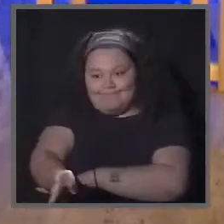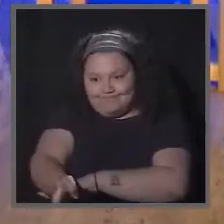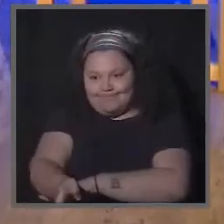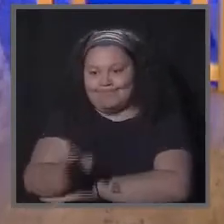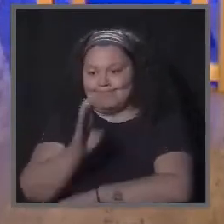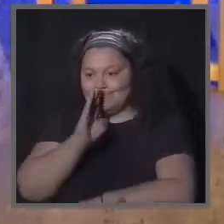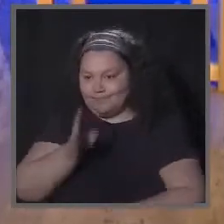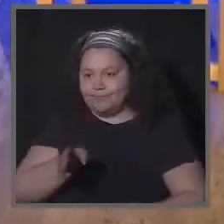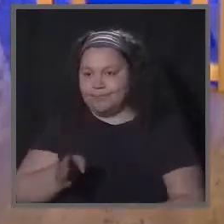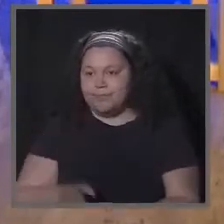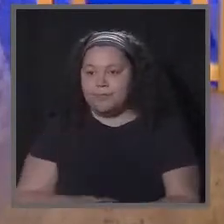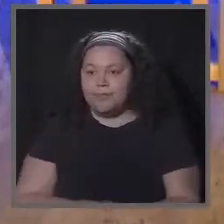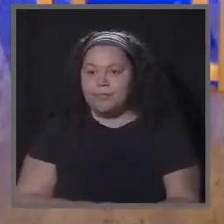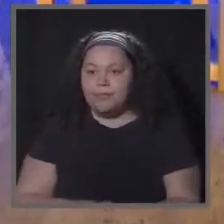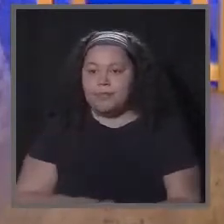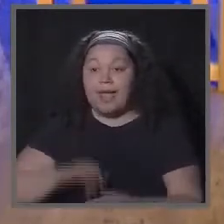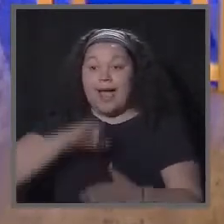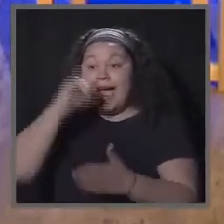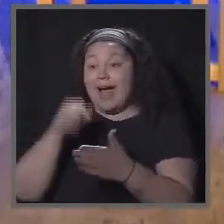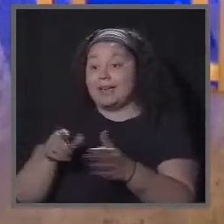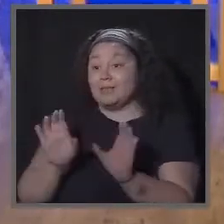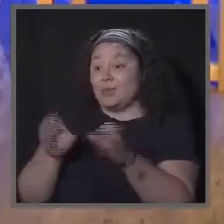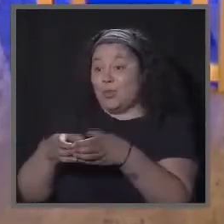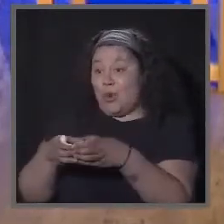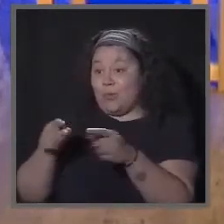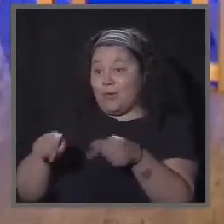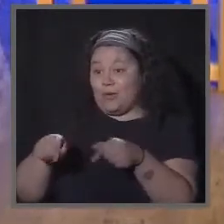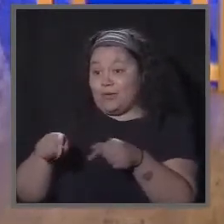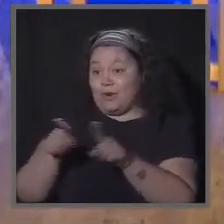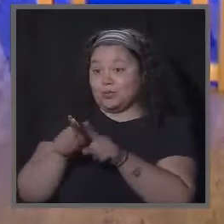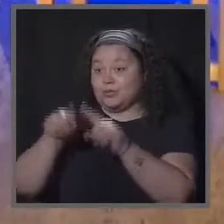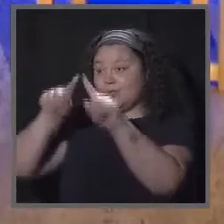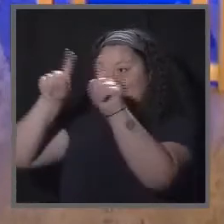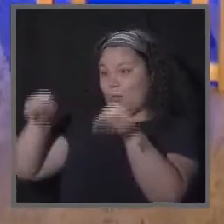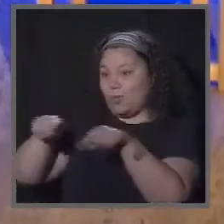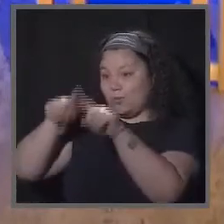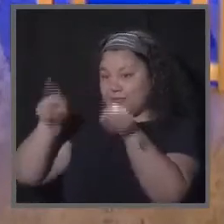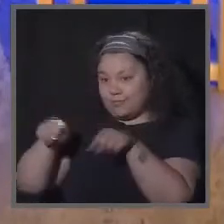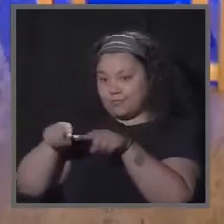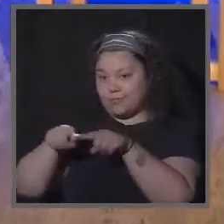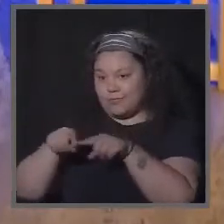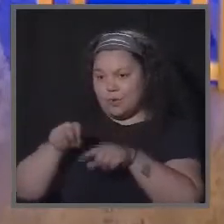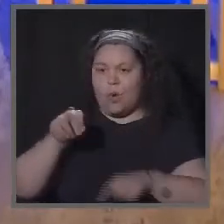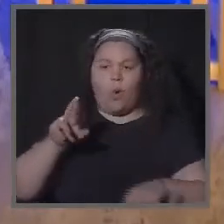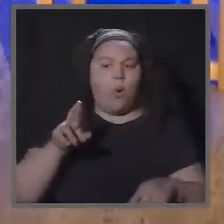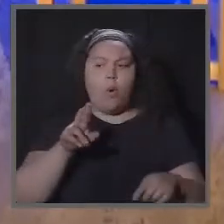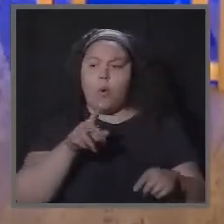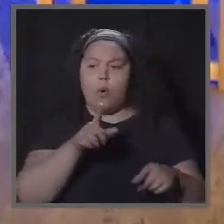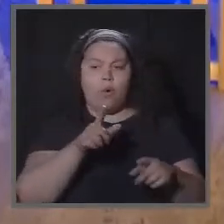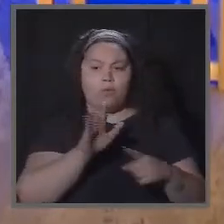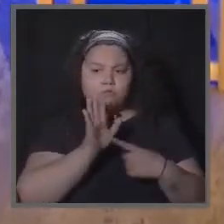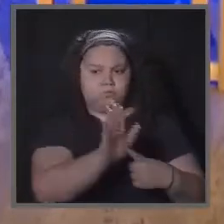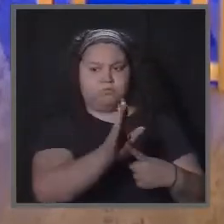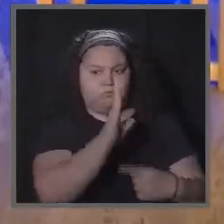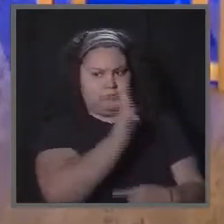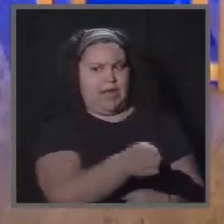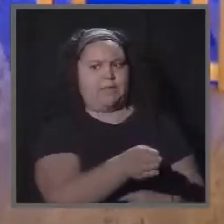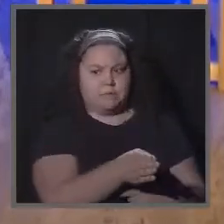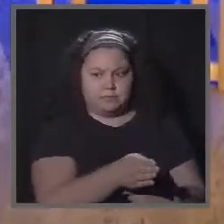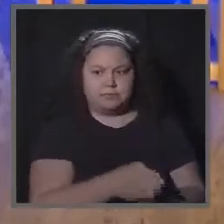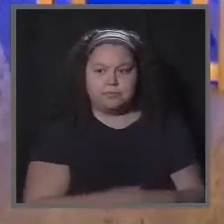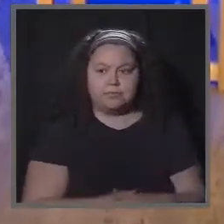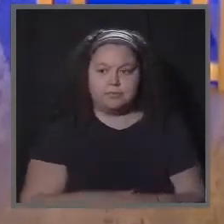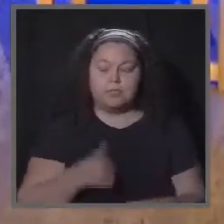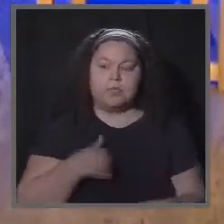direct participation and interaction with the art through by citizens. So I think it's very important